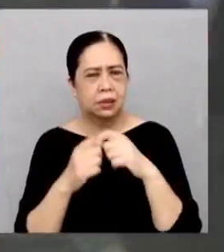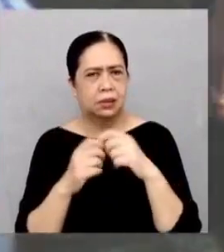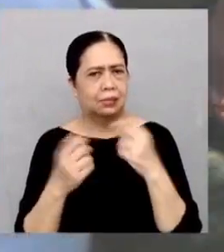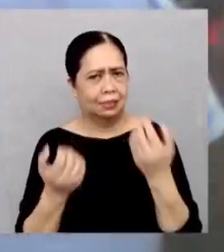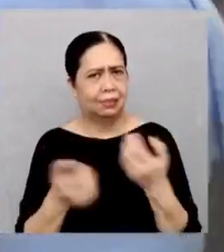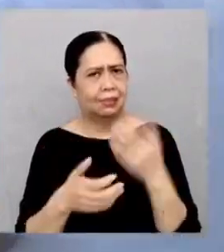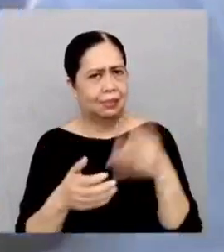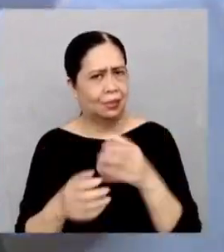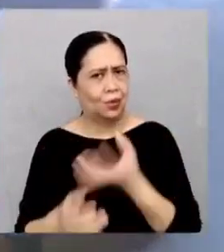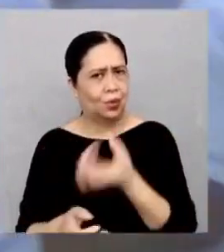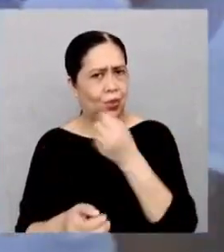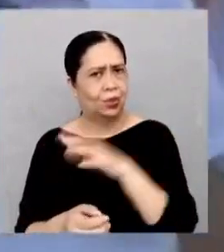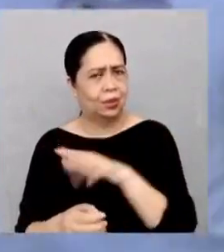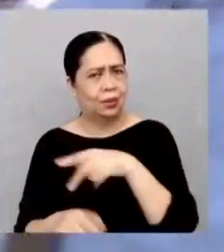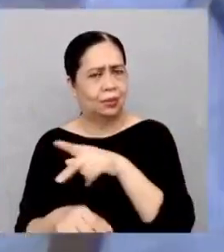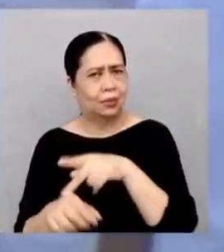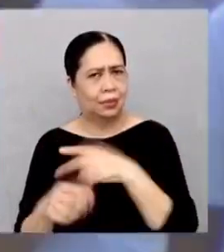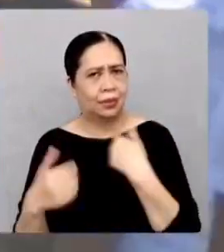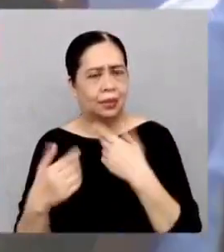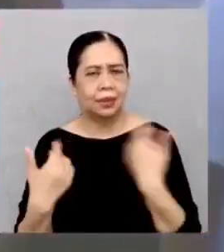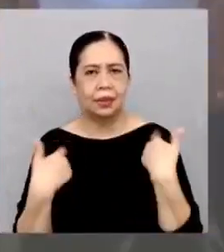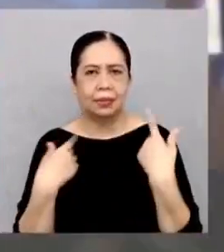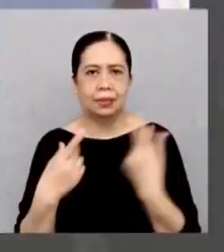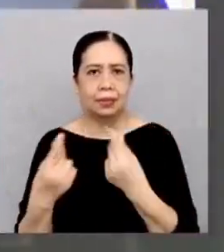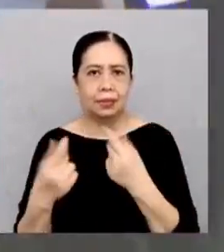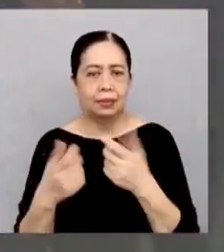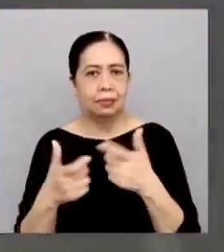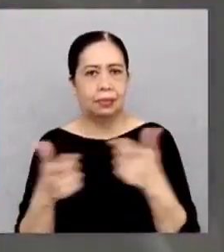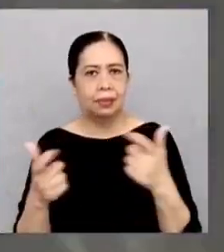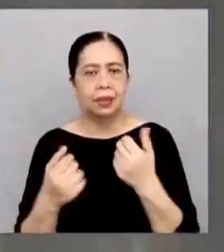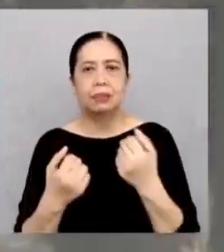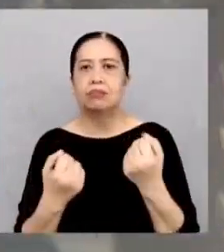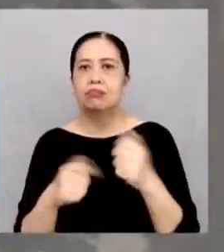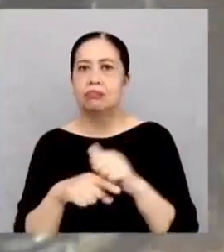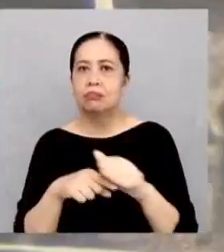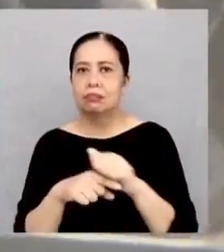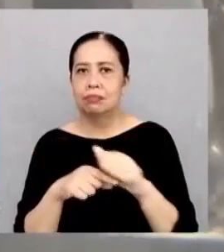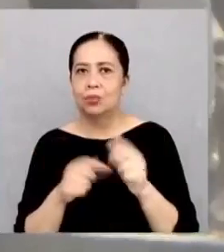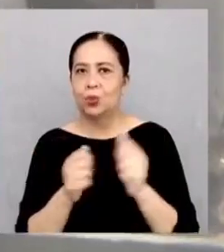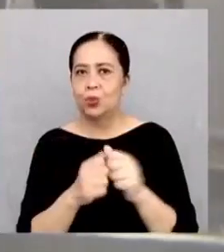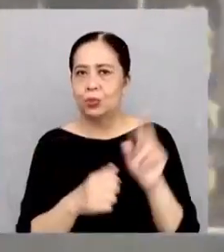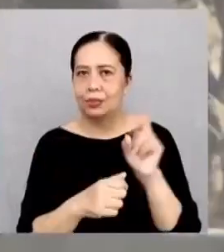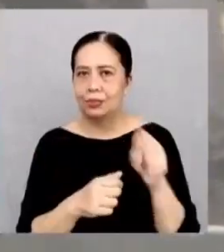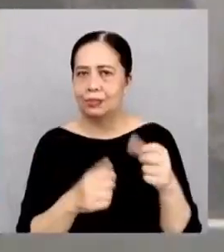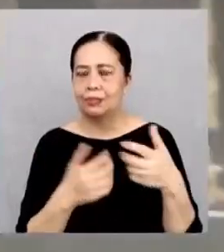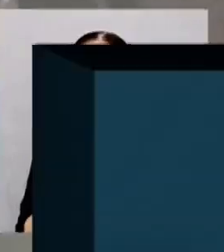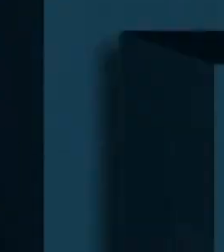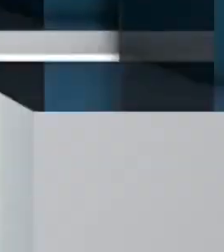the Philippines' side, having conducted its largest ever military drills with the U.S.